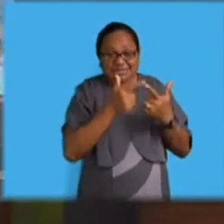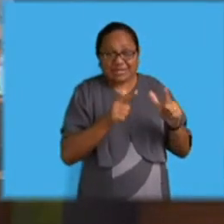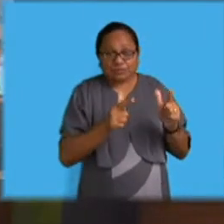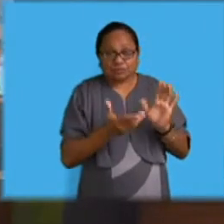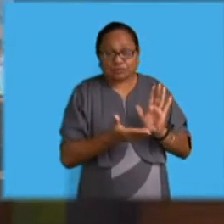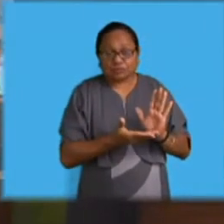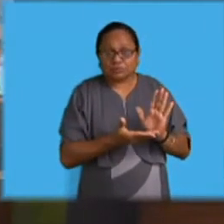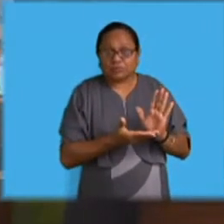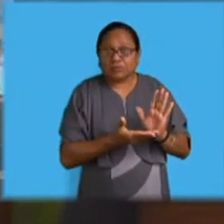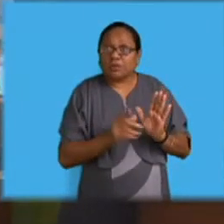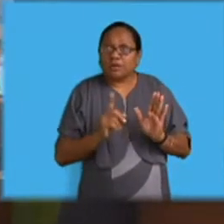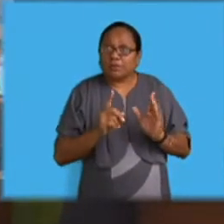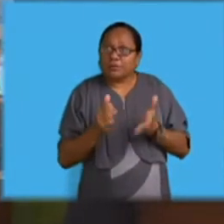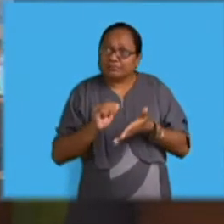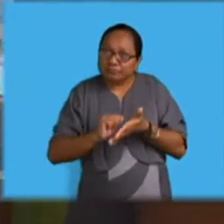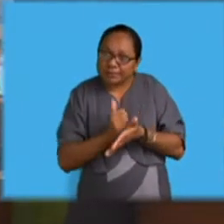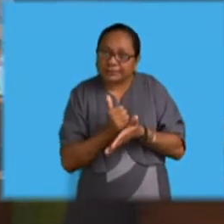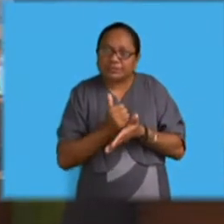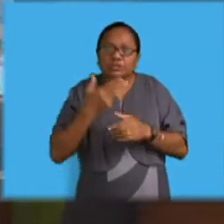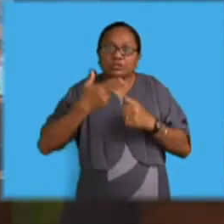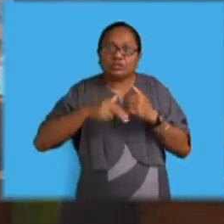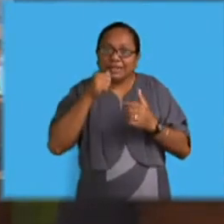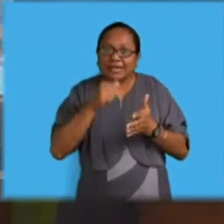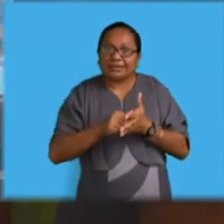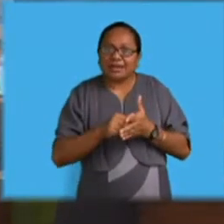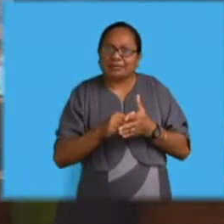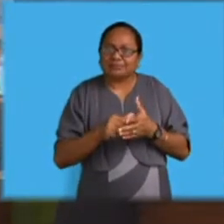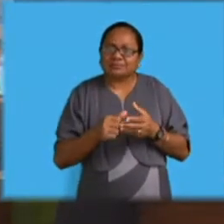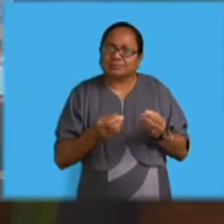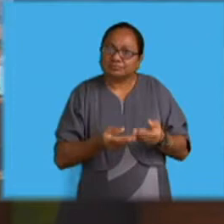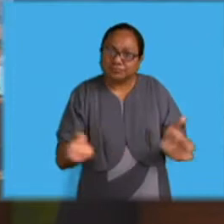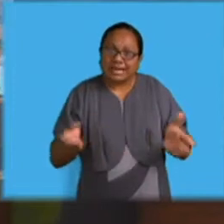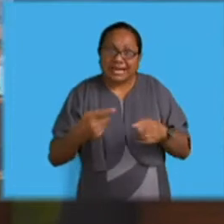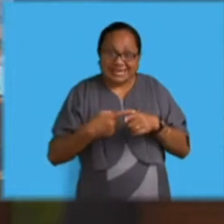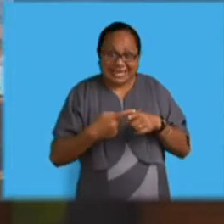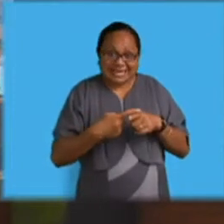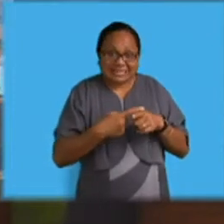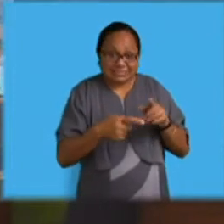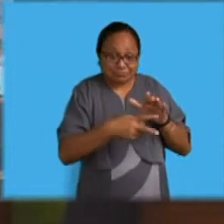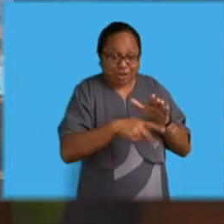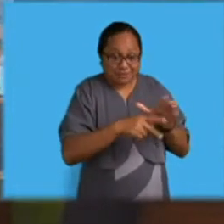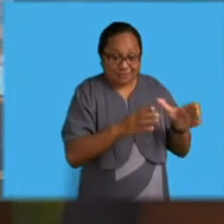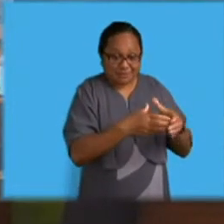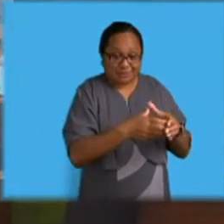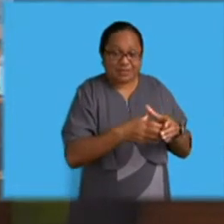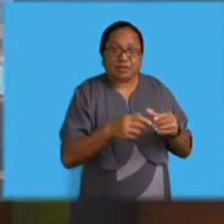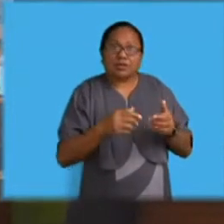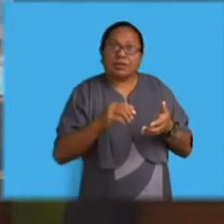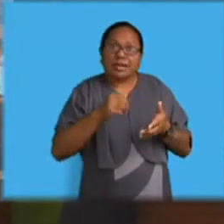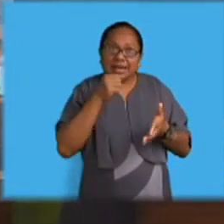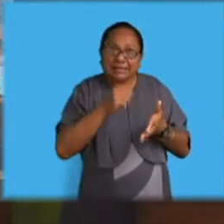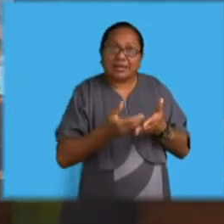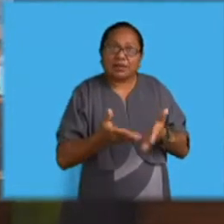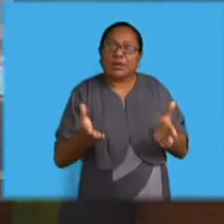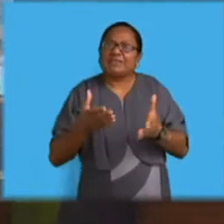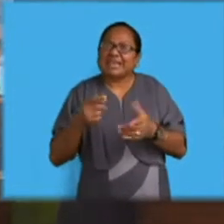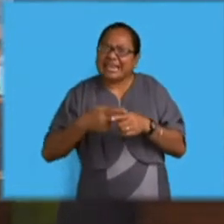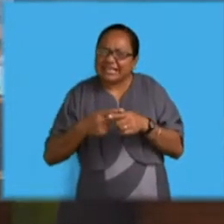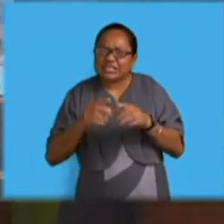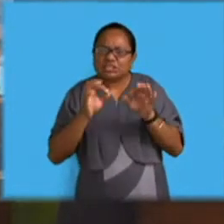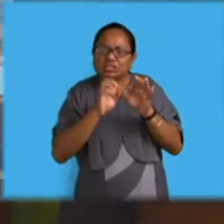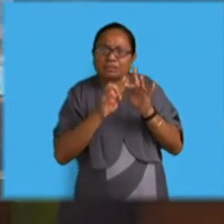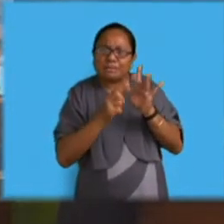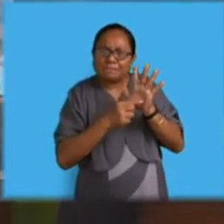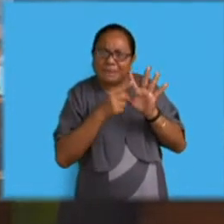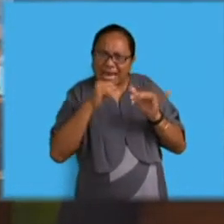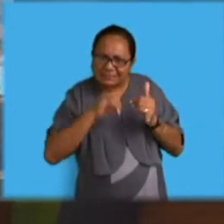section publishes a newsletter called Nojati. The English primary section publishing a newsletter called English Bites. And